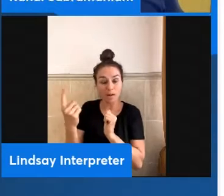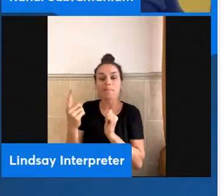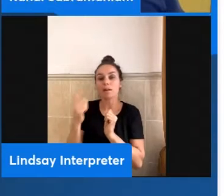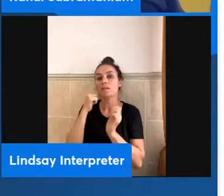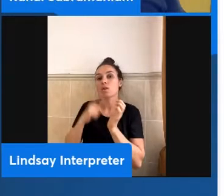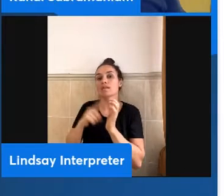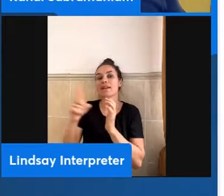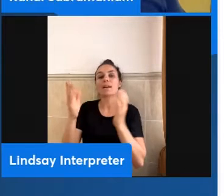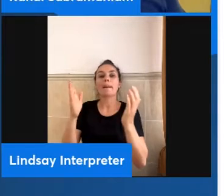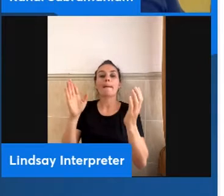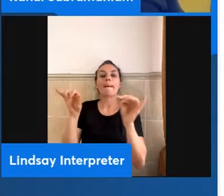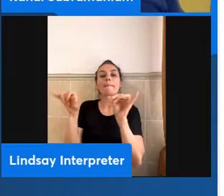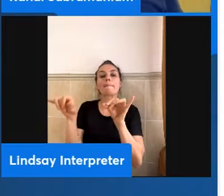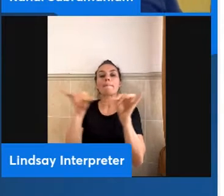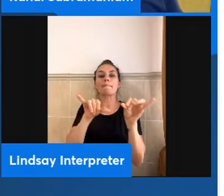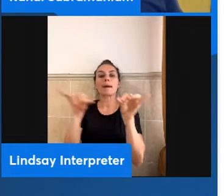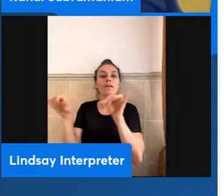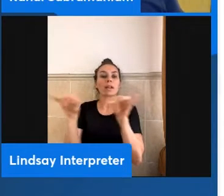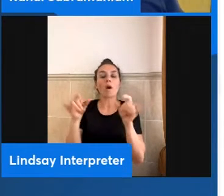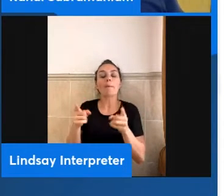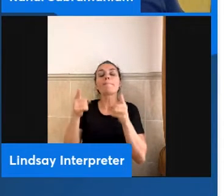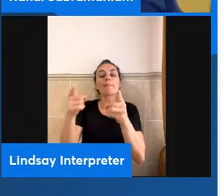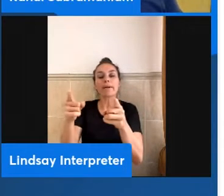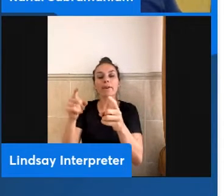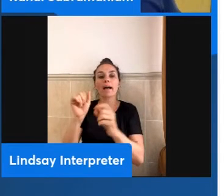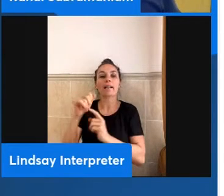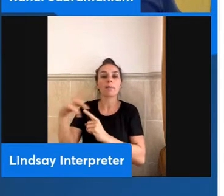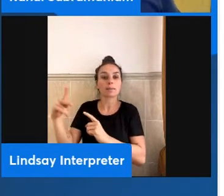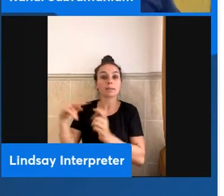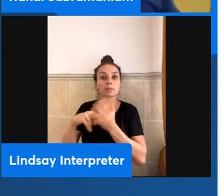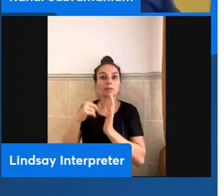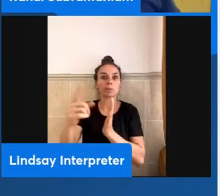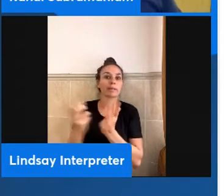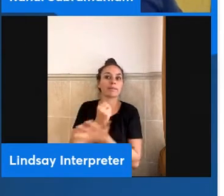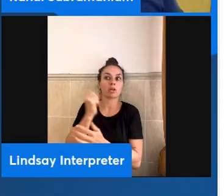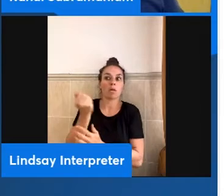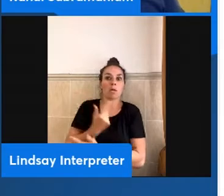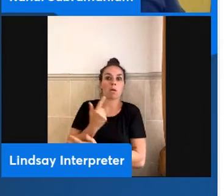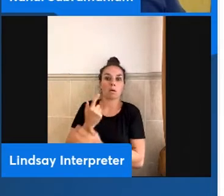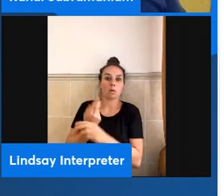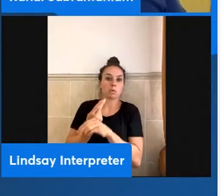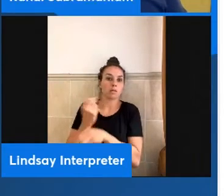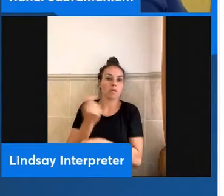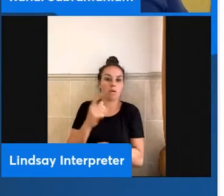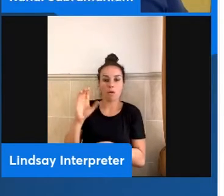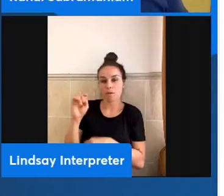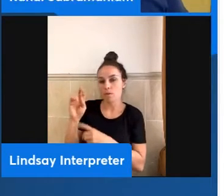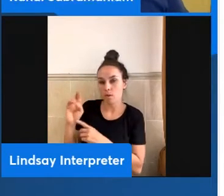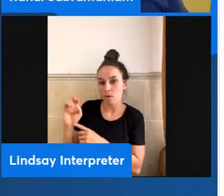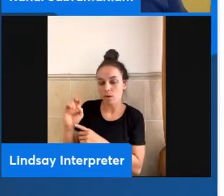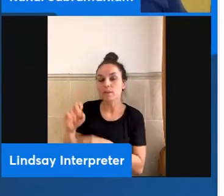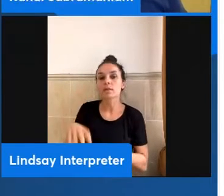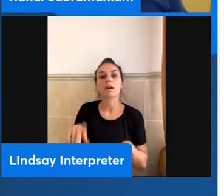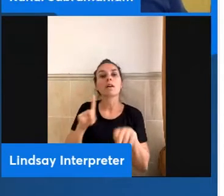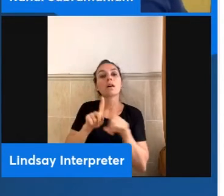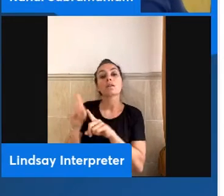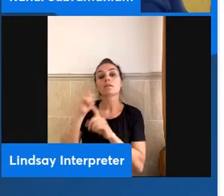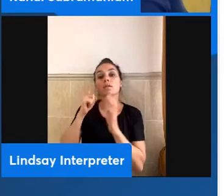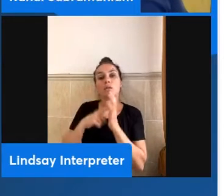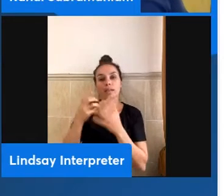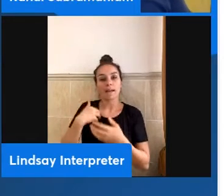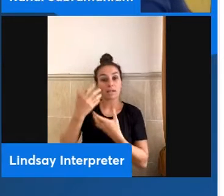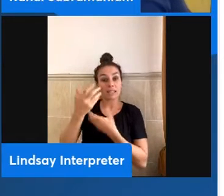in parallel, you get to take full advantage of all of the cores. And then also, I guess here's a neat kind of summary